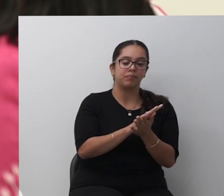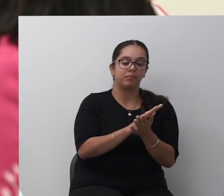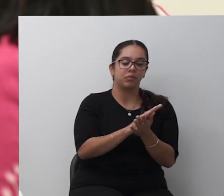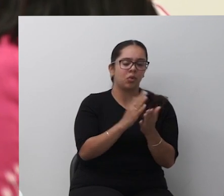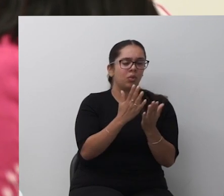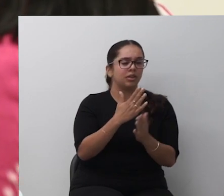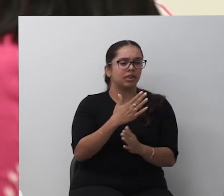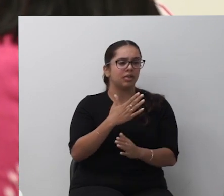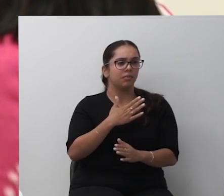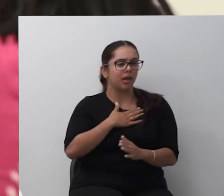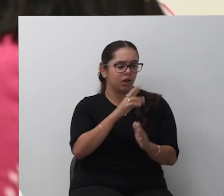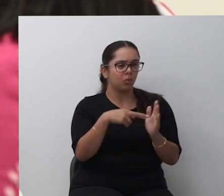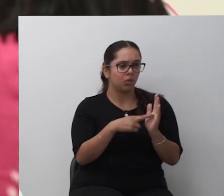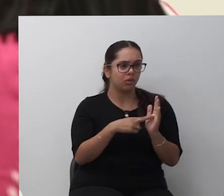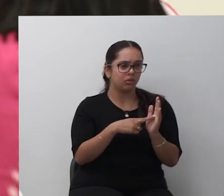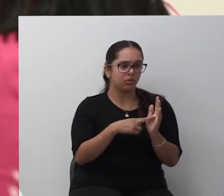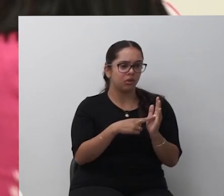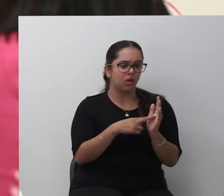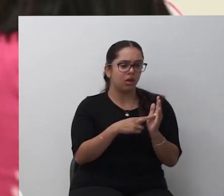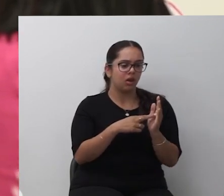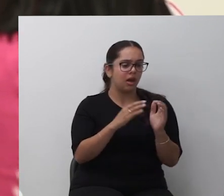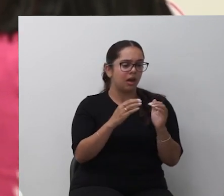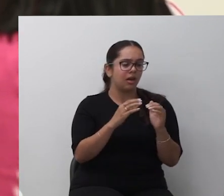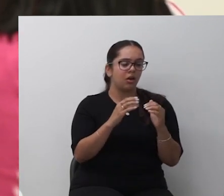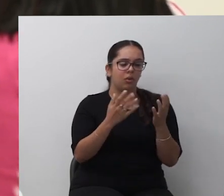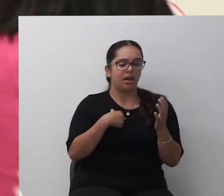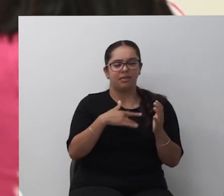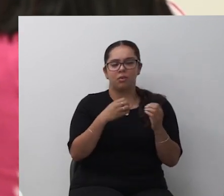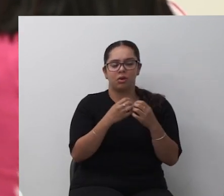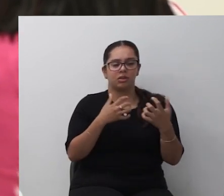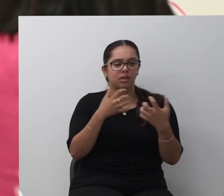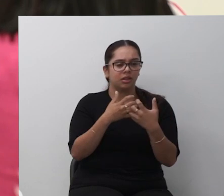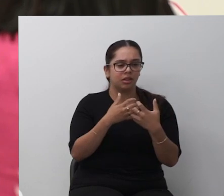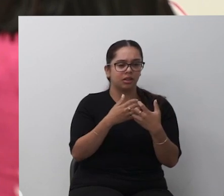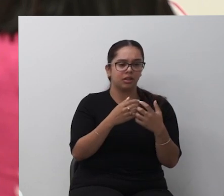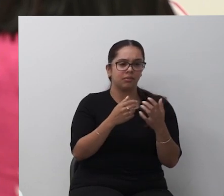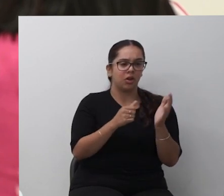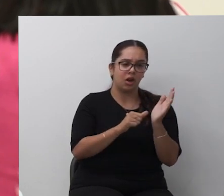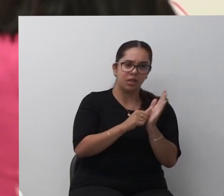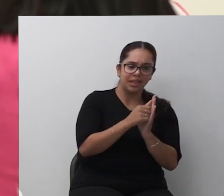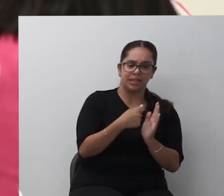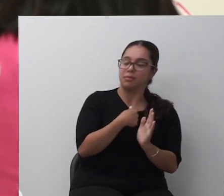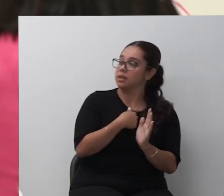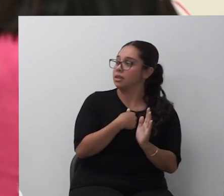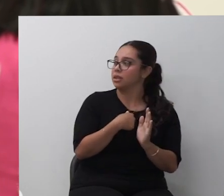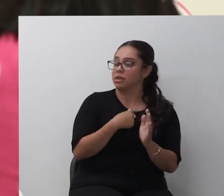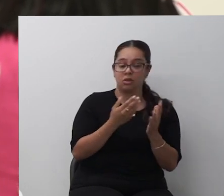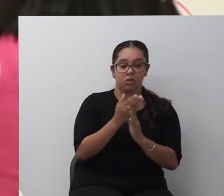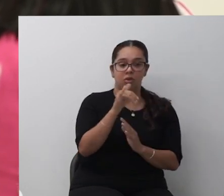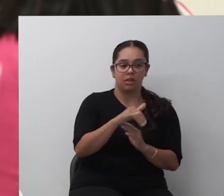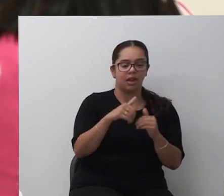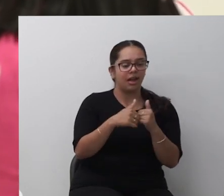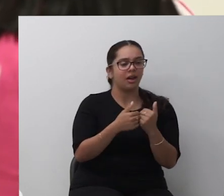what is my role? What do I feel most aligned with? How do I feel authentically me? And then through that,